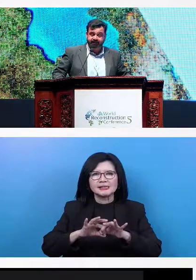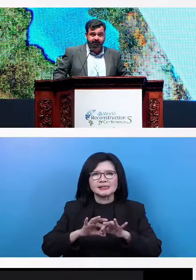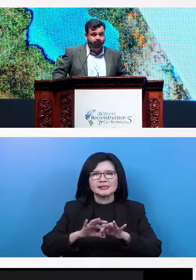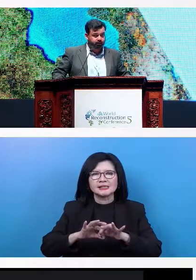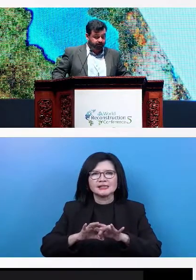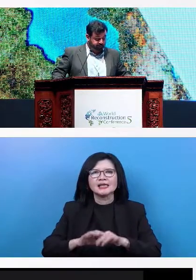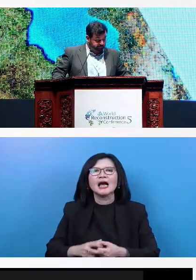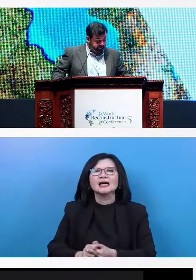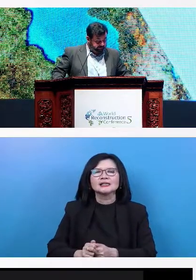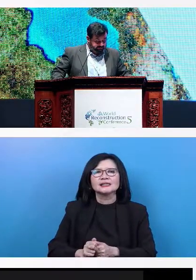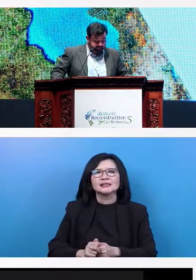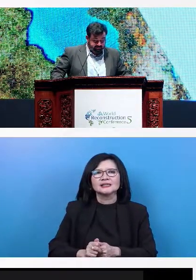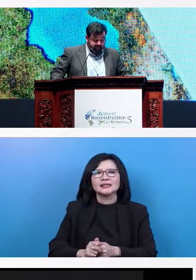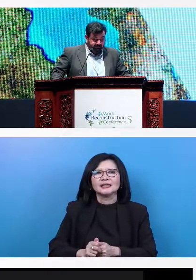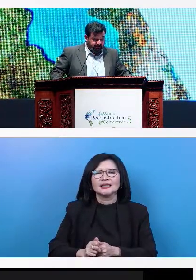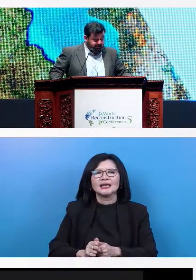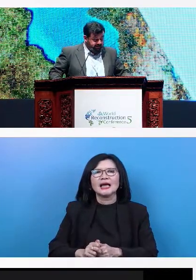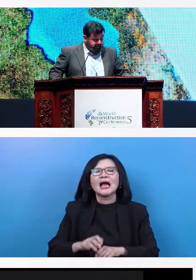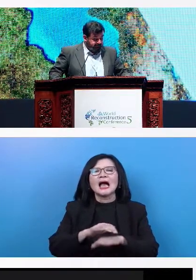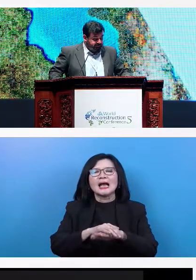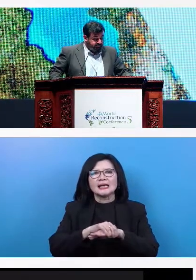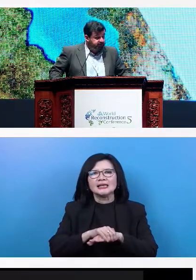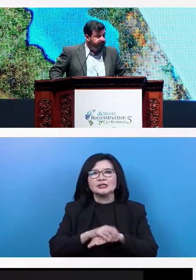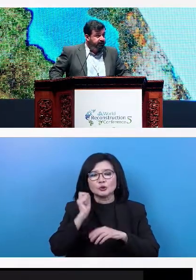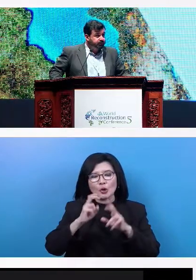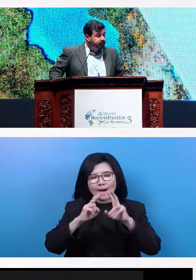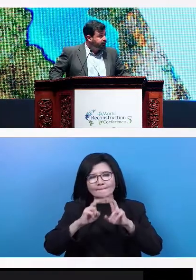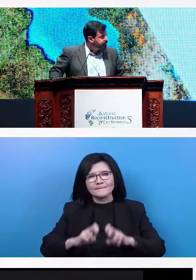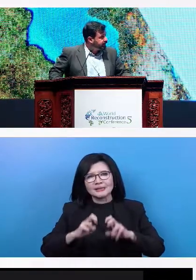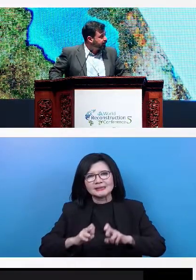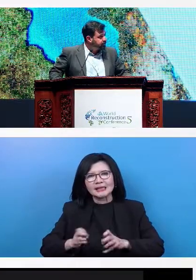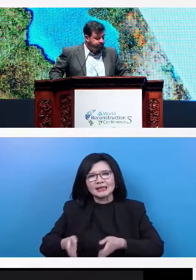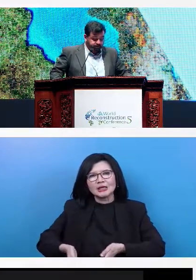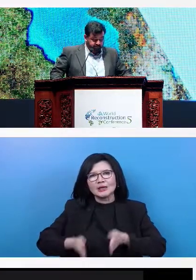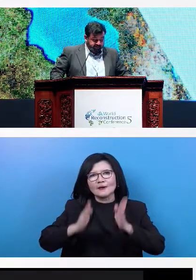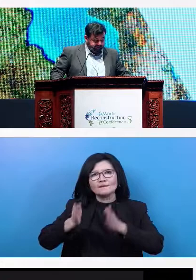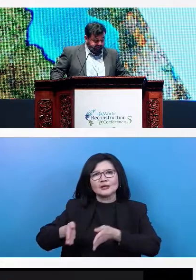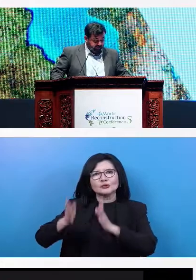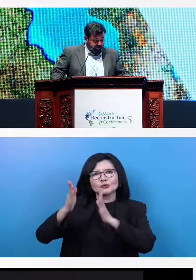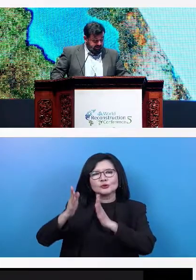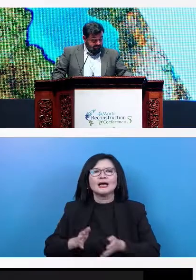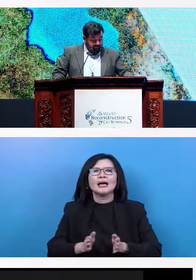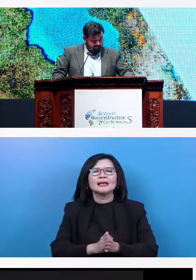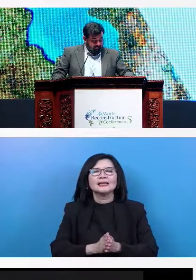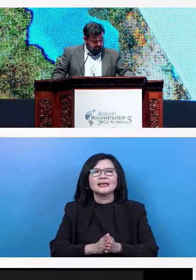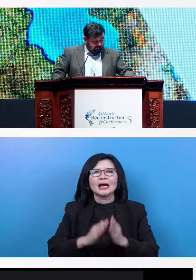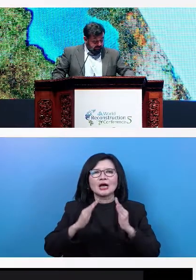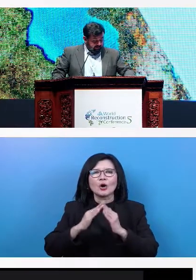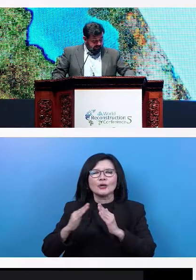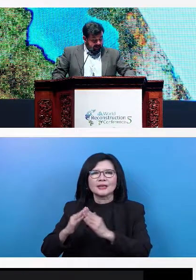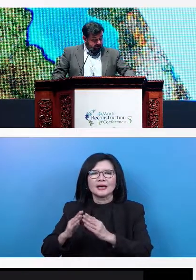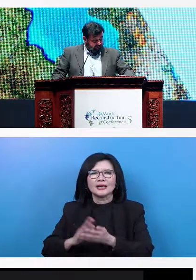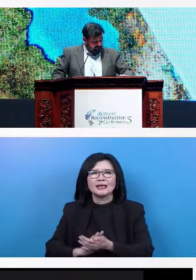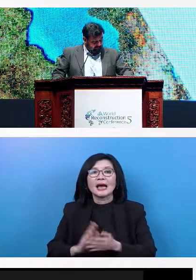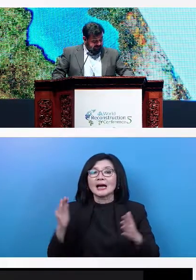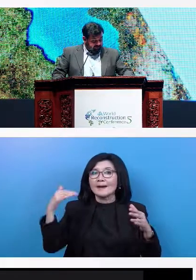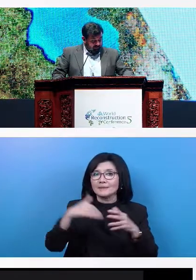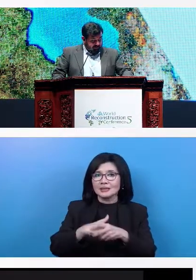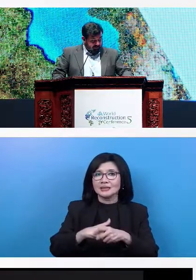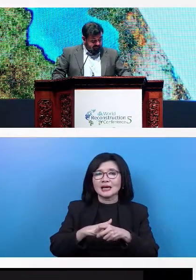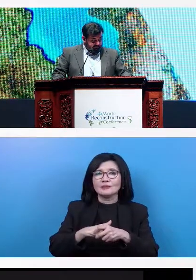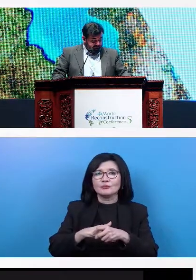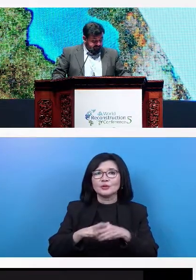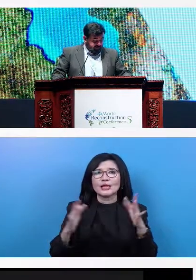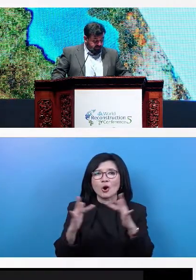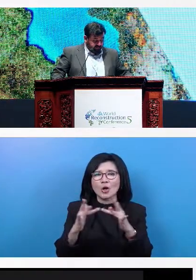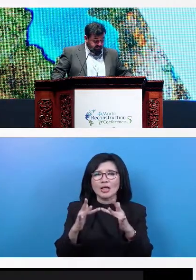and Cities. That's quite a mouthful in itself. Professor Verga will also be joining us online. I also have the pleasure to